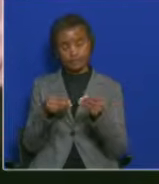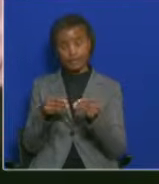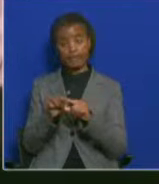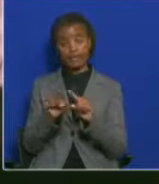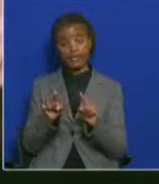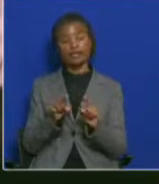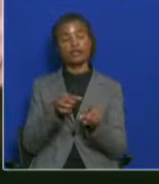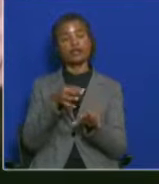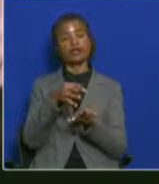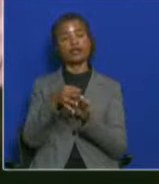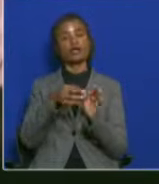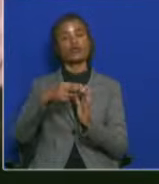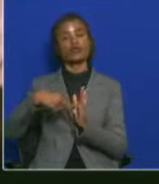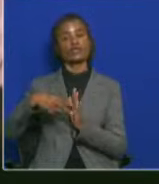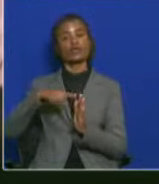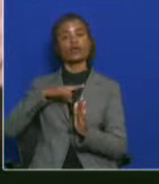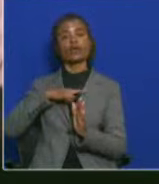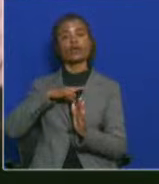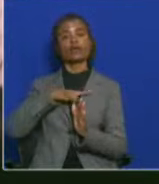I said, Chair, I think